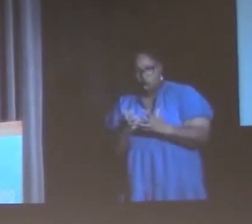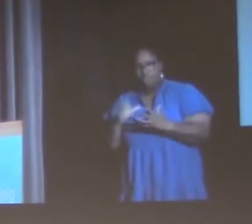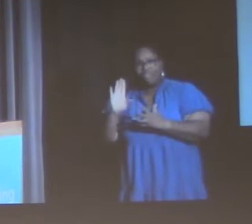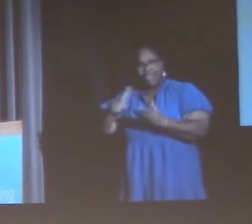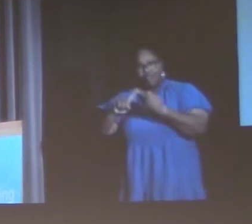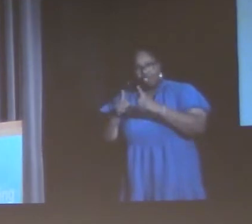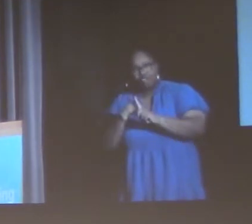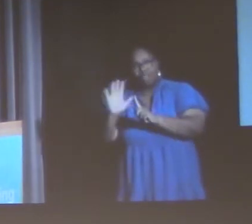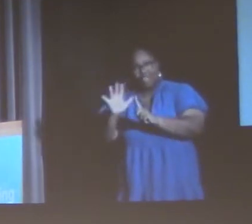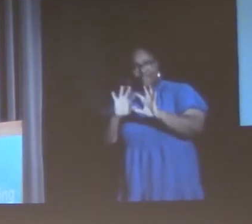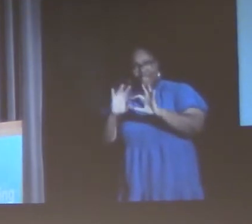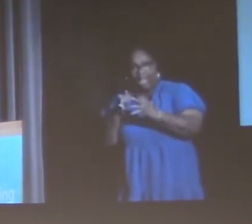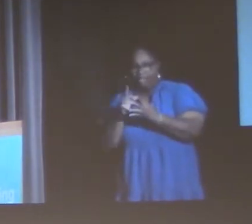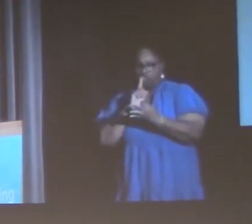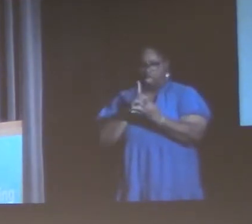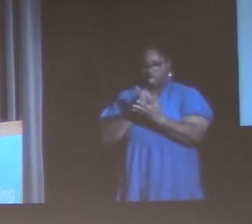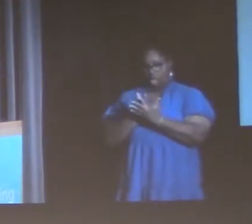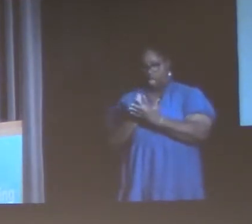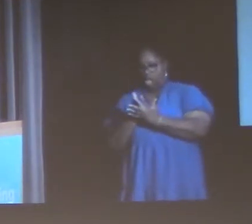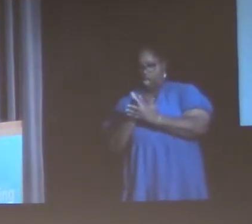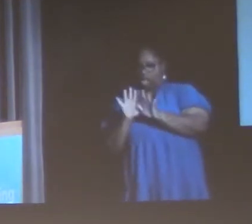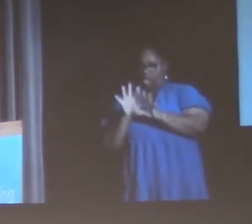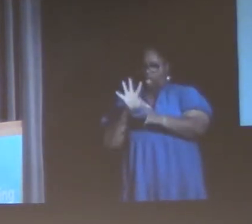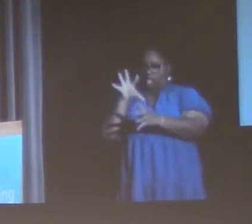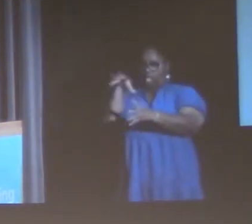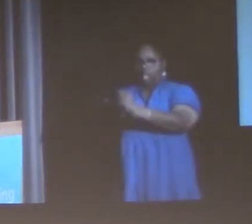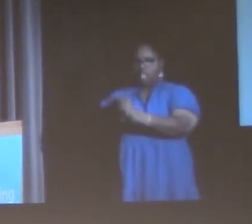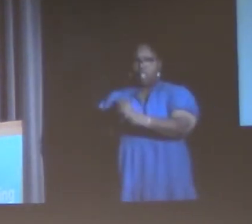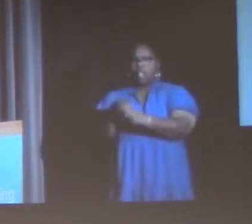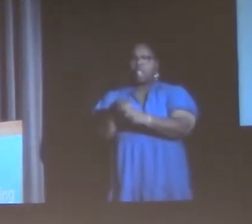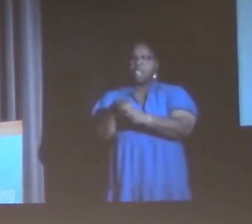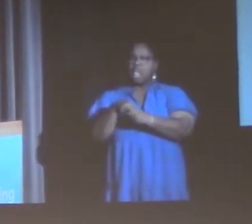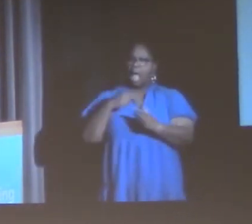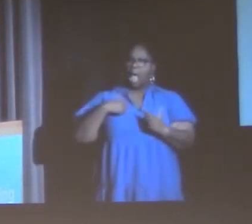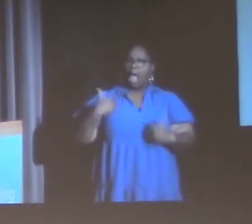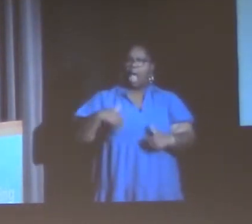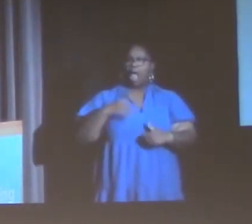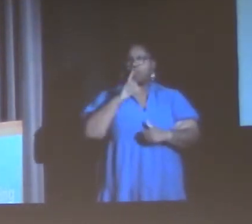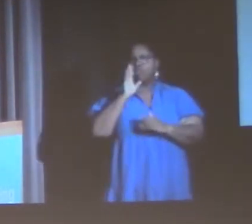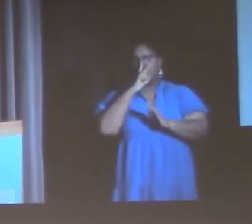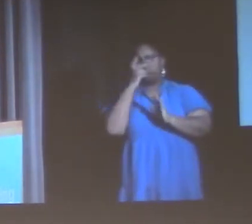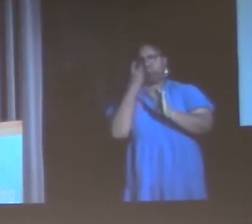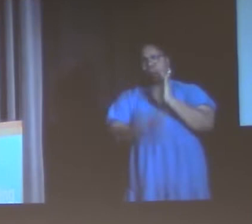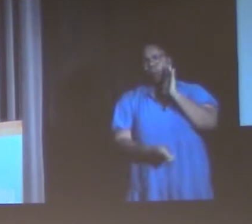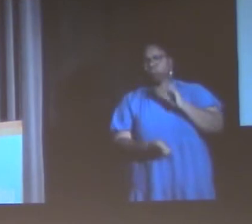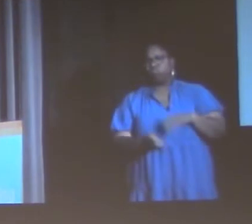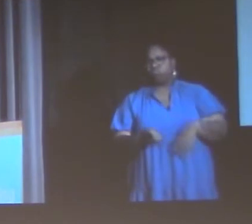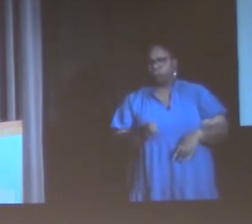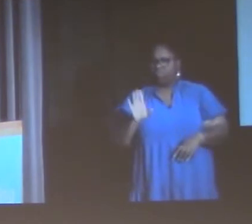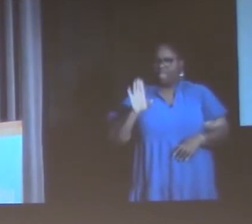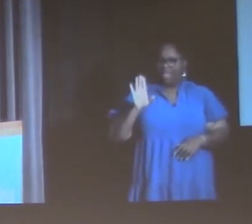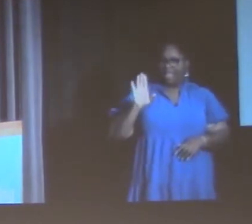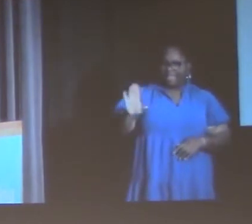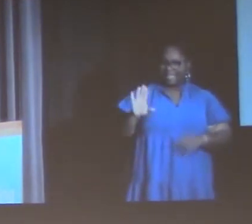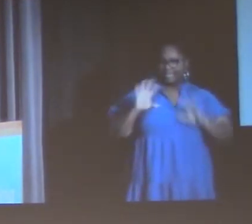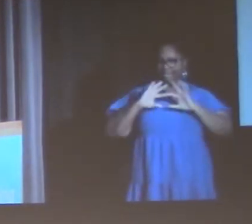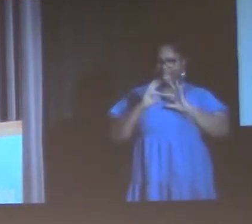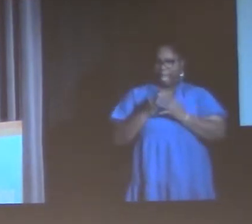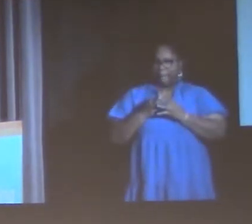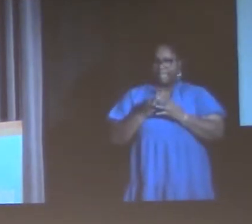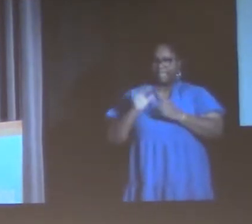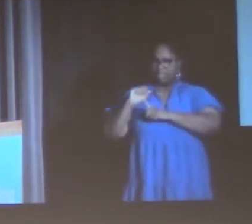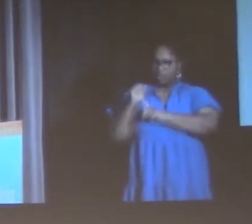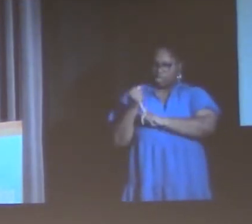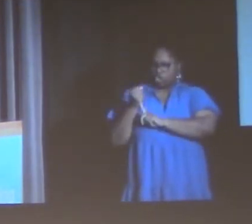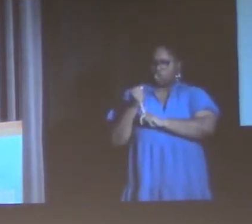it got, you know, I got very deeply into his family situation, and then you have